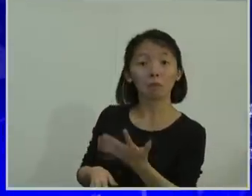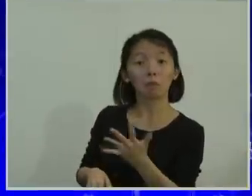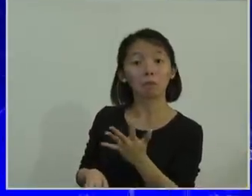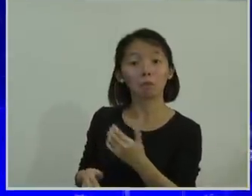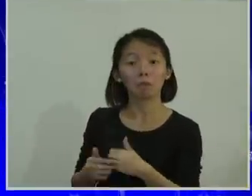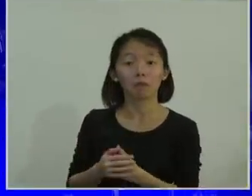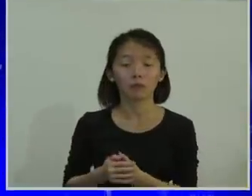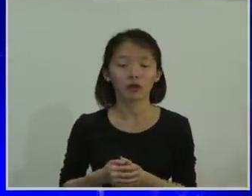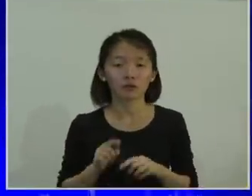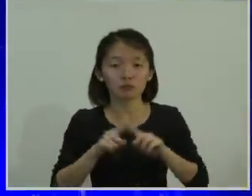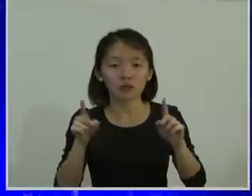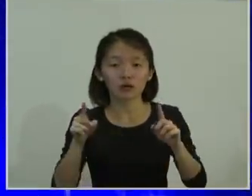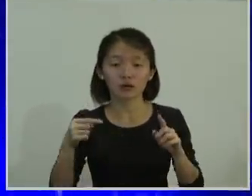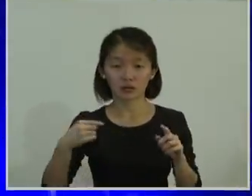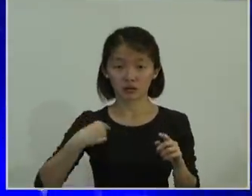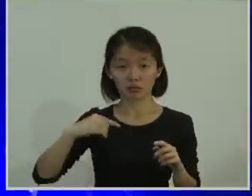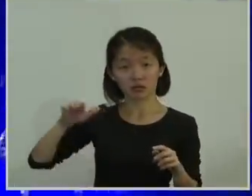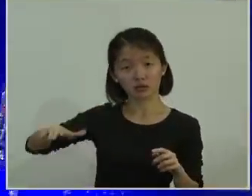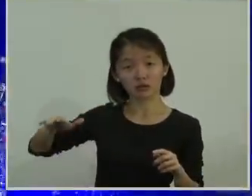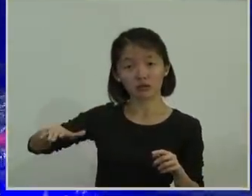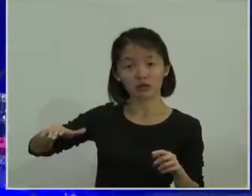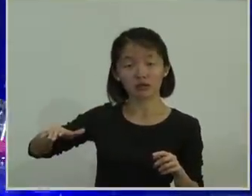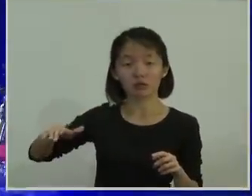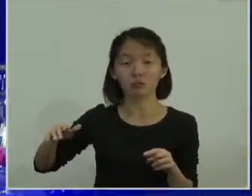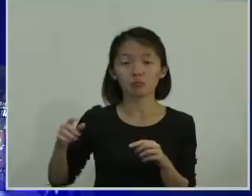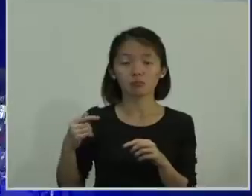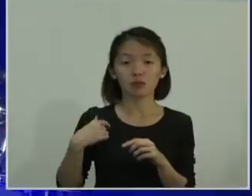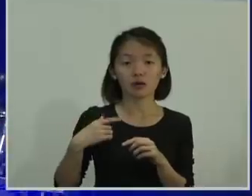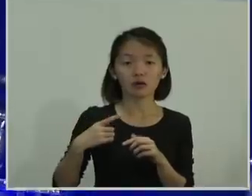kid, my first thought was,